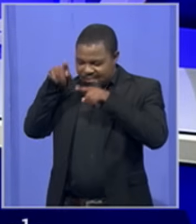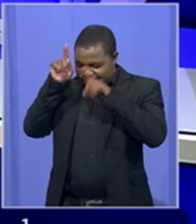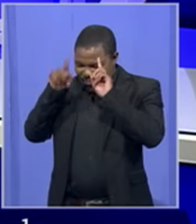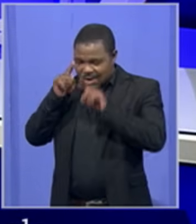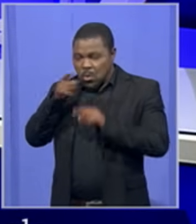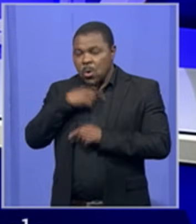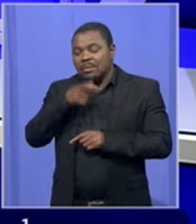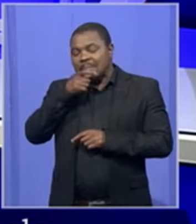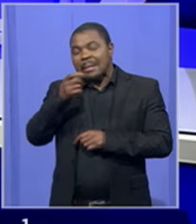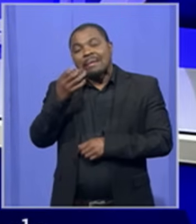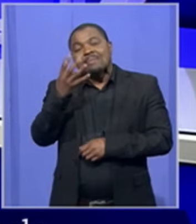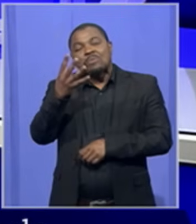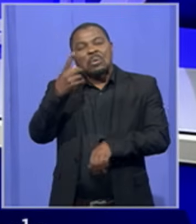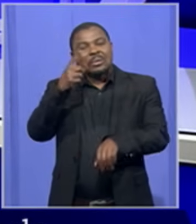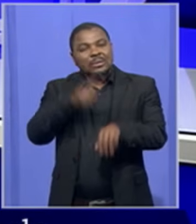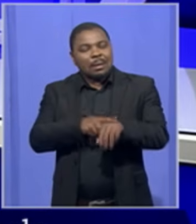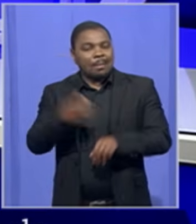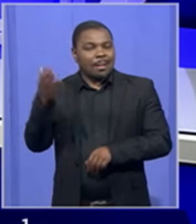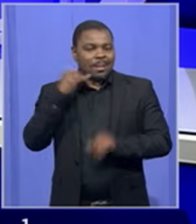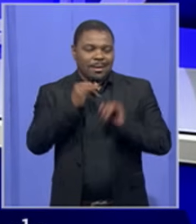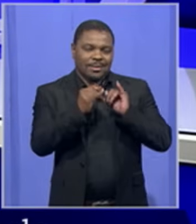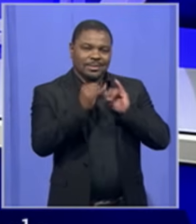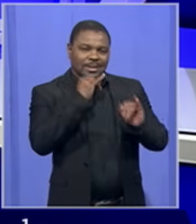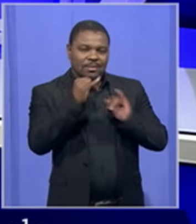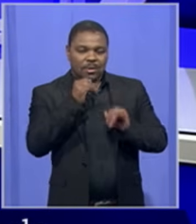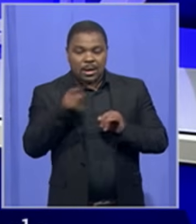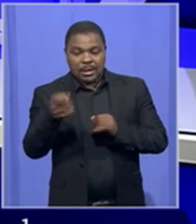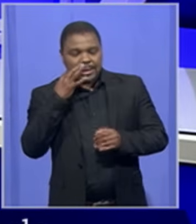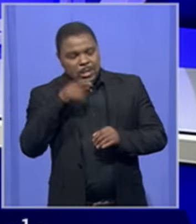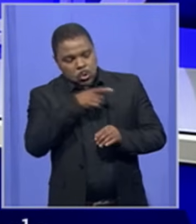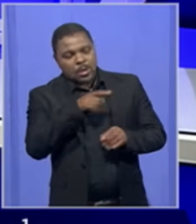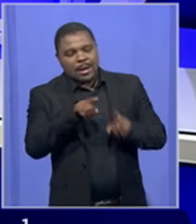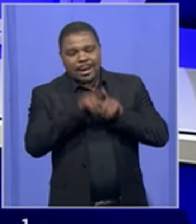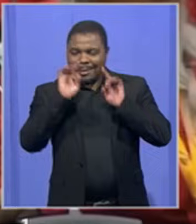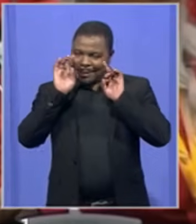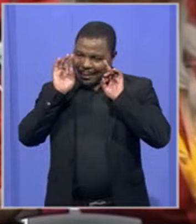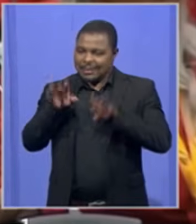le mane mo puisanong ya televishene ke puo ya letlhoo.